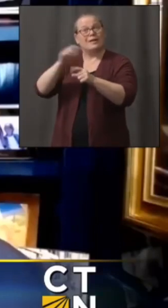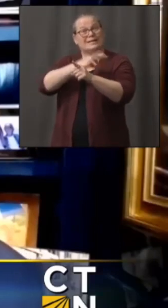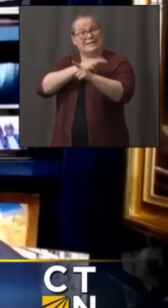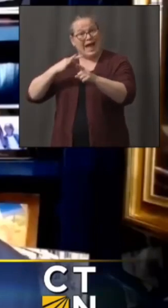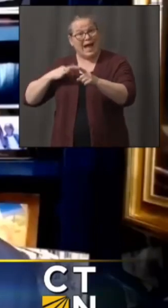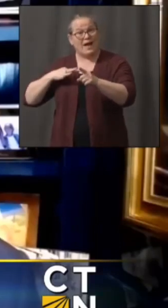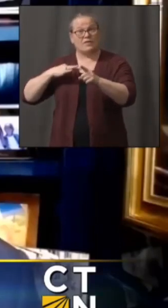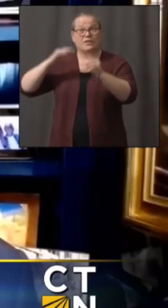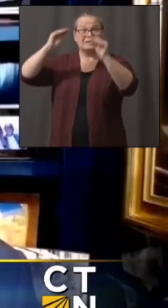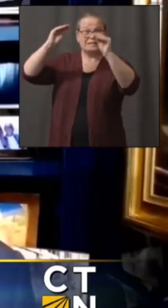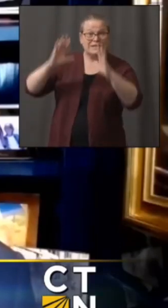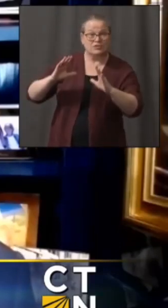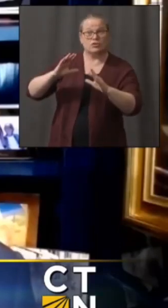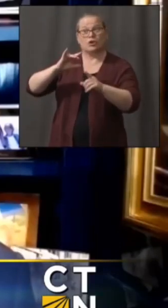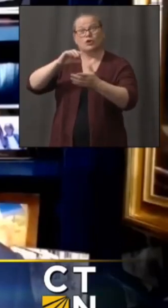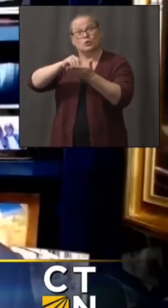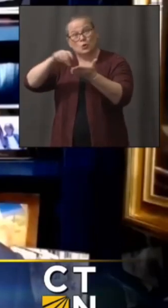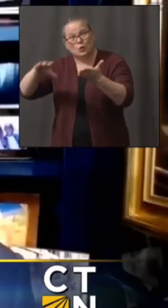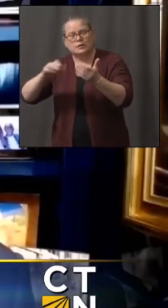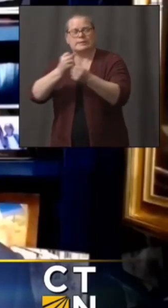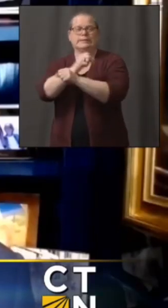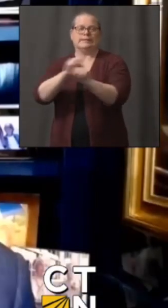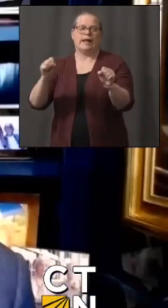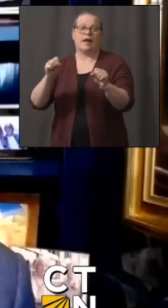to go to the classroom.